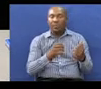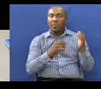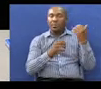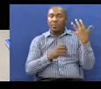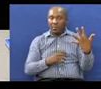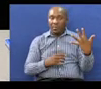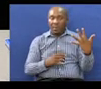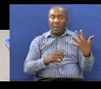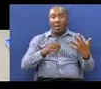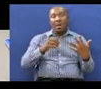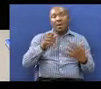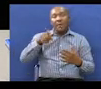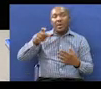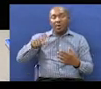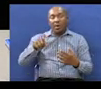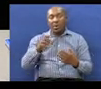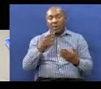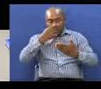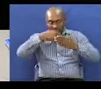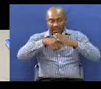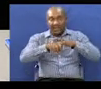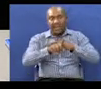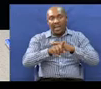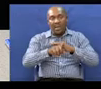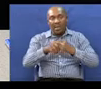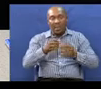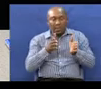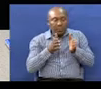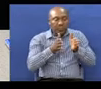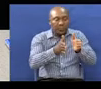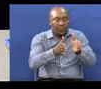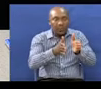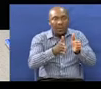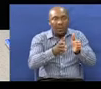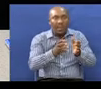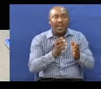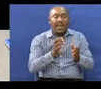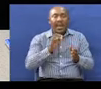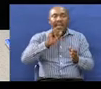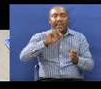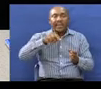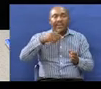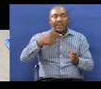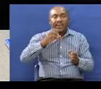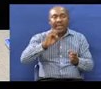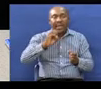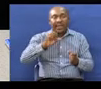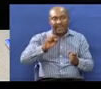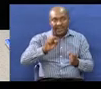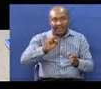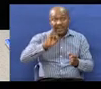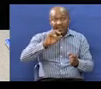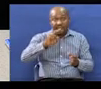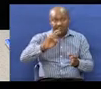ICU, intensive care unit. It is used by people under the intensive care unit. So these